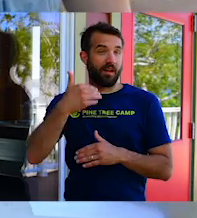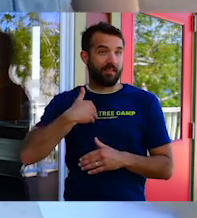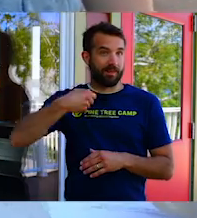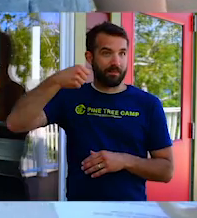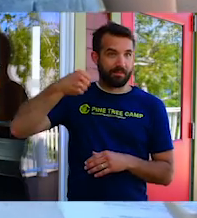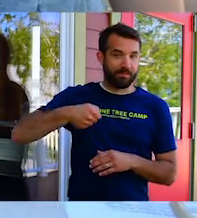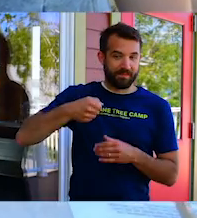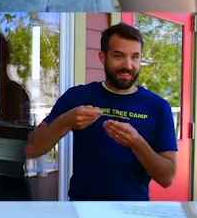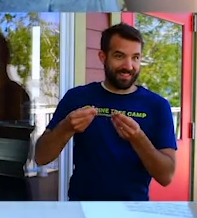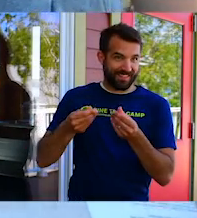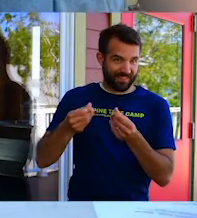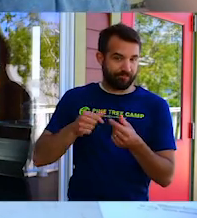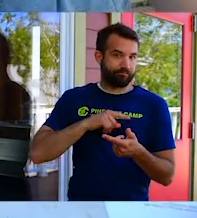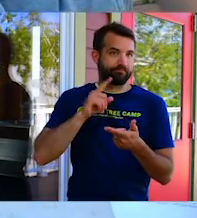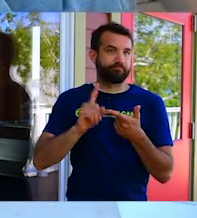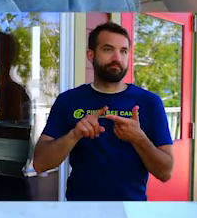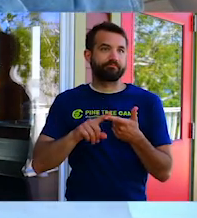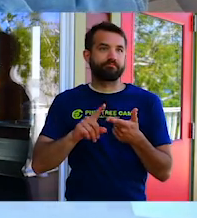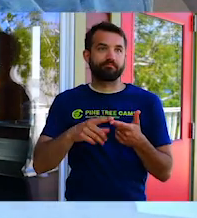your bag of cornstarch,